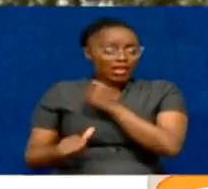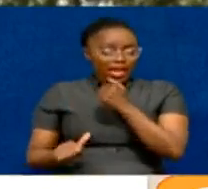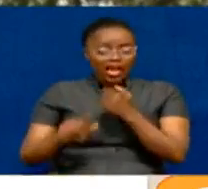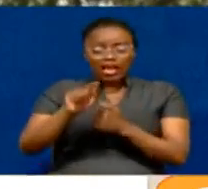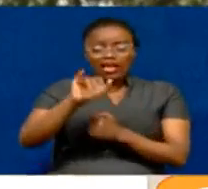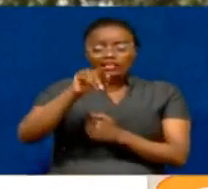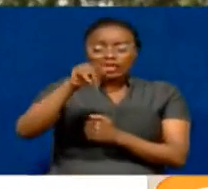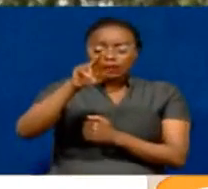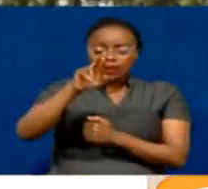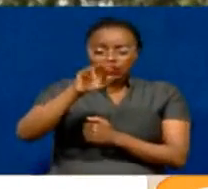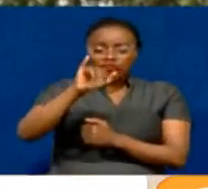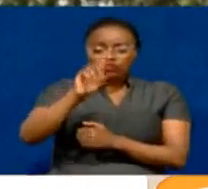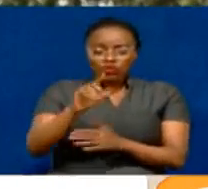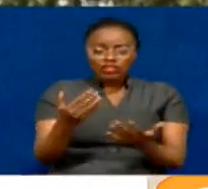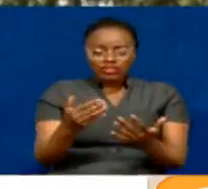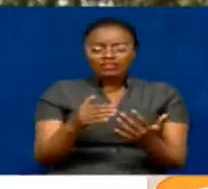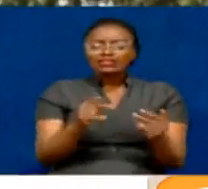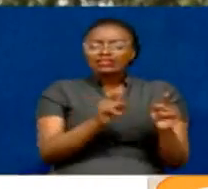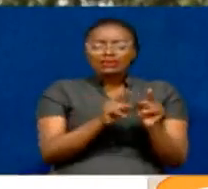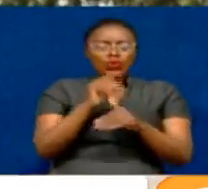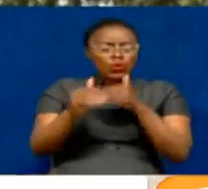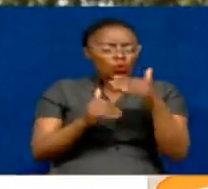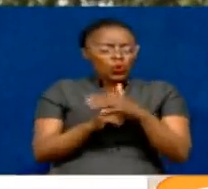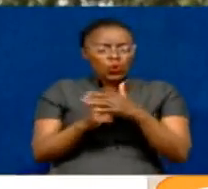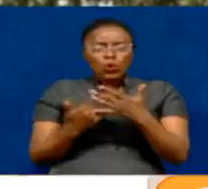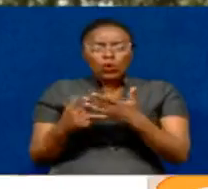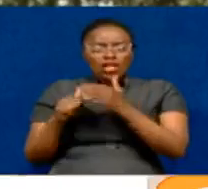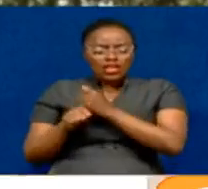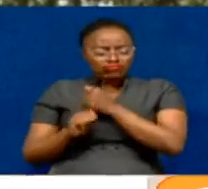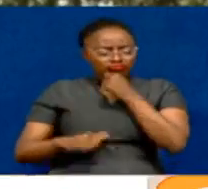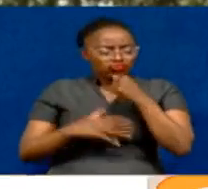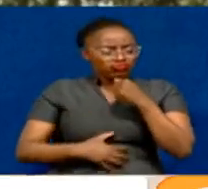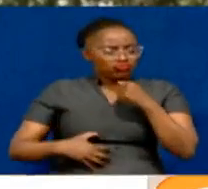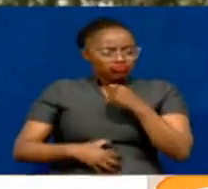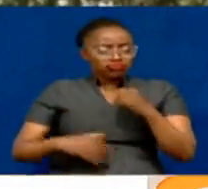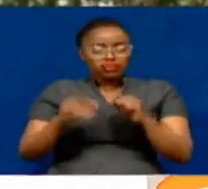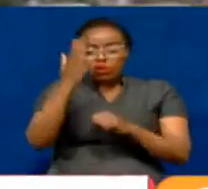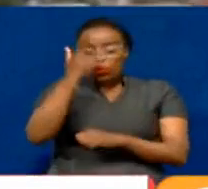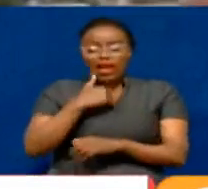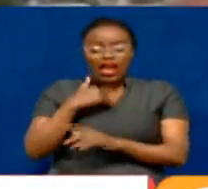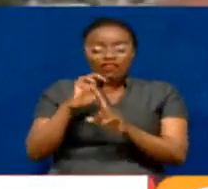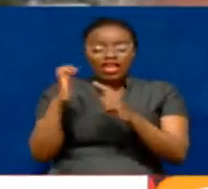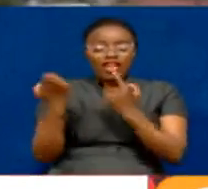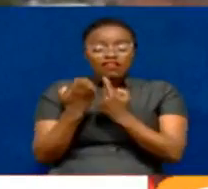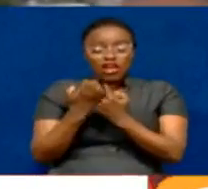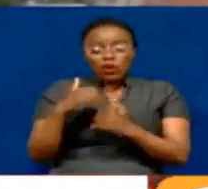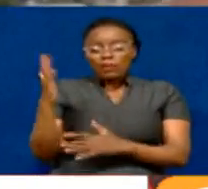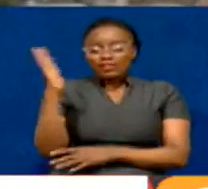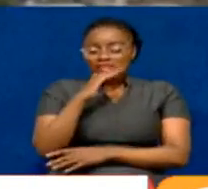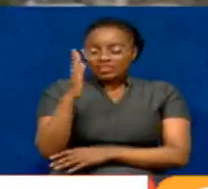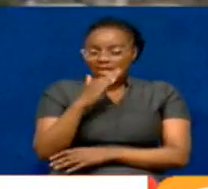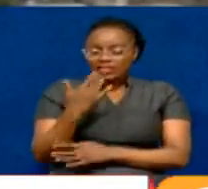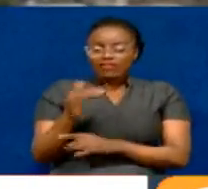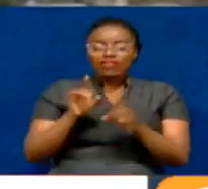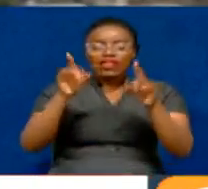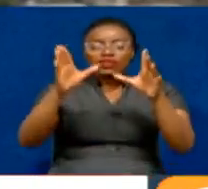typhoid, chikungunya, dengue. Haya ni magonjwa ambayo yanakuja sababu ya mazingira machafu. It's a disaster that